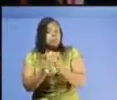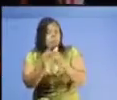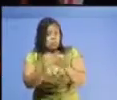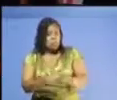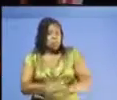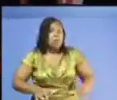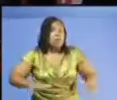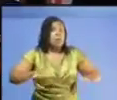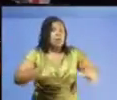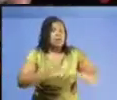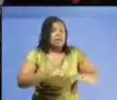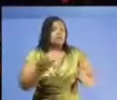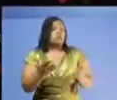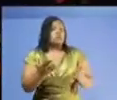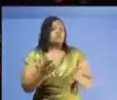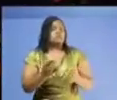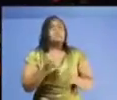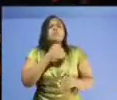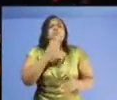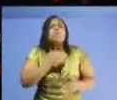on which the old family house